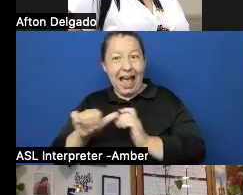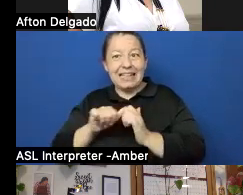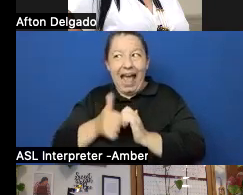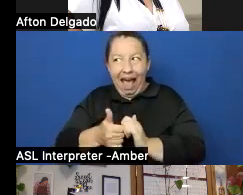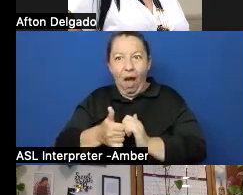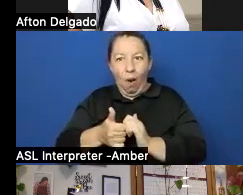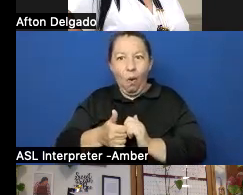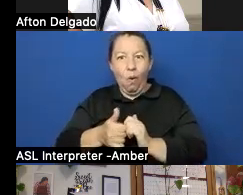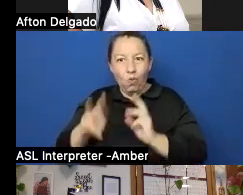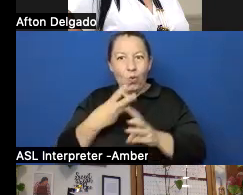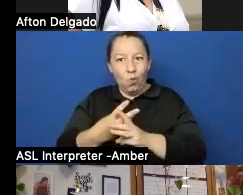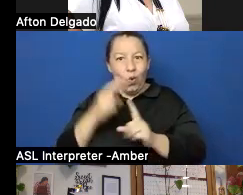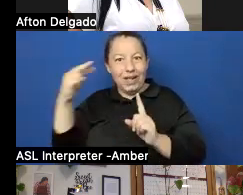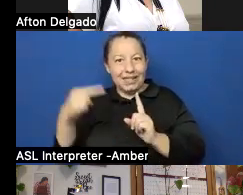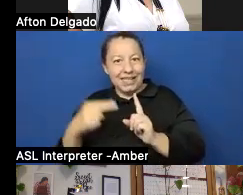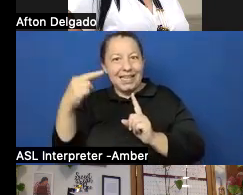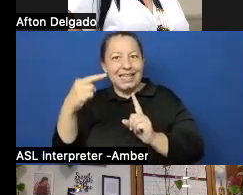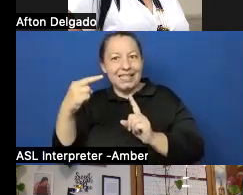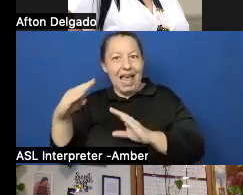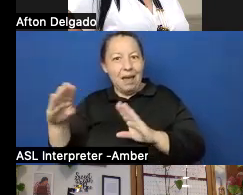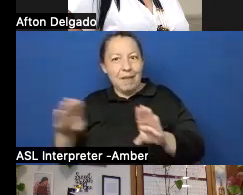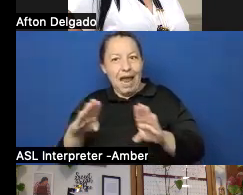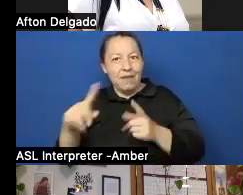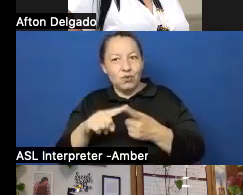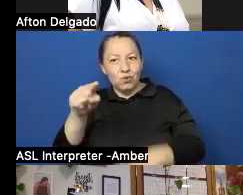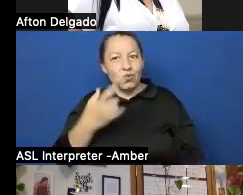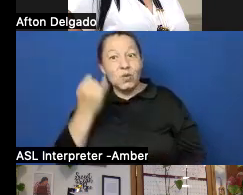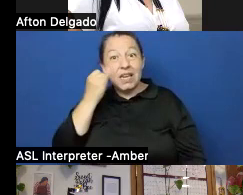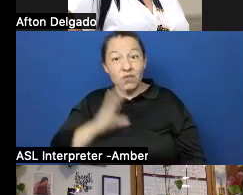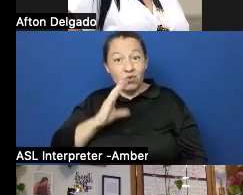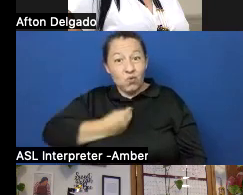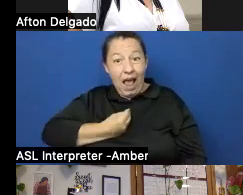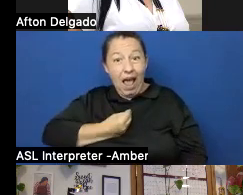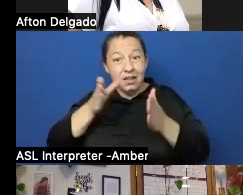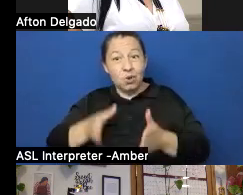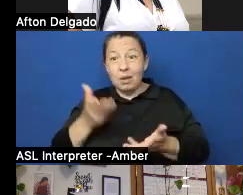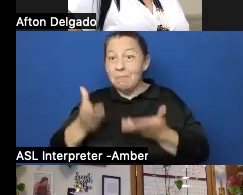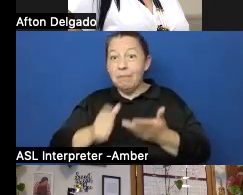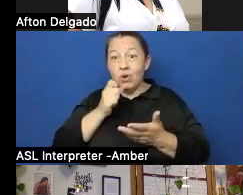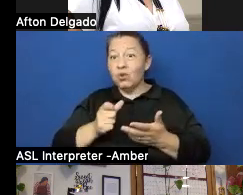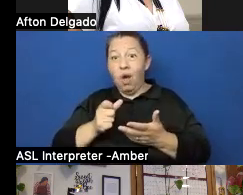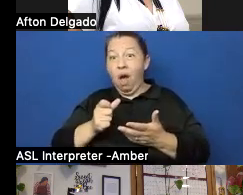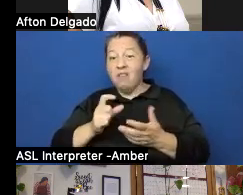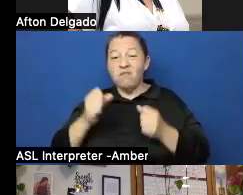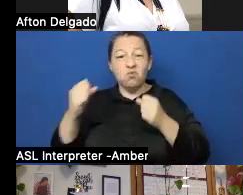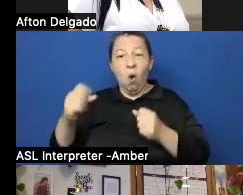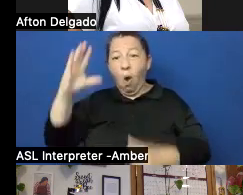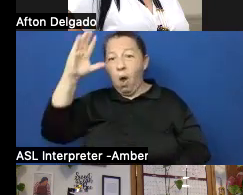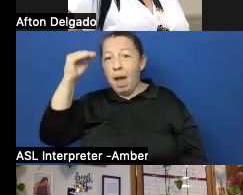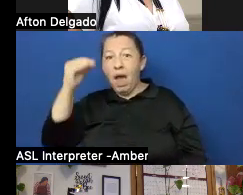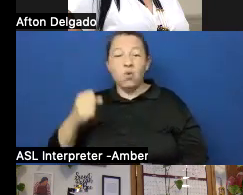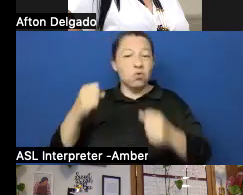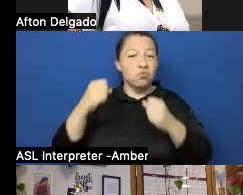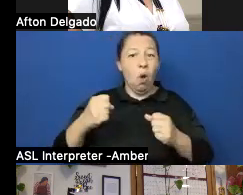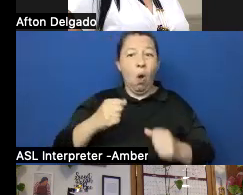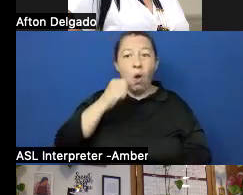if you are a trans person who may be femme or masculine in the majority of the world's eyes, you will be